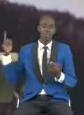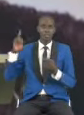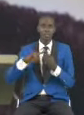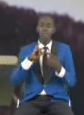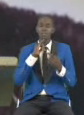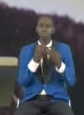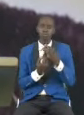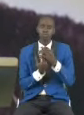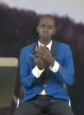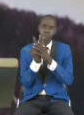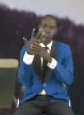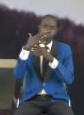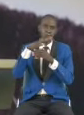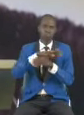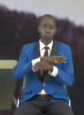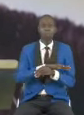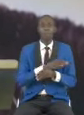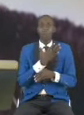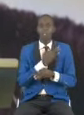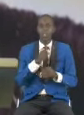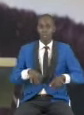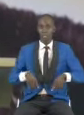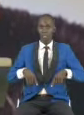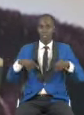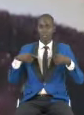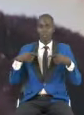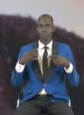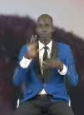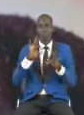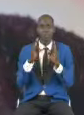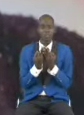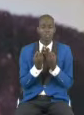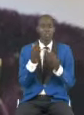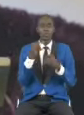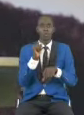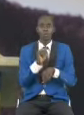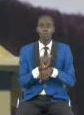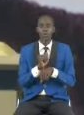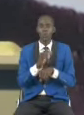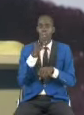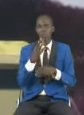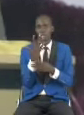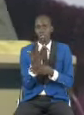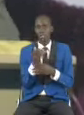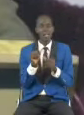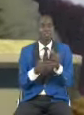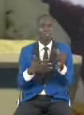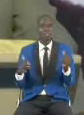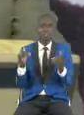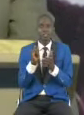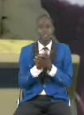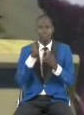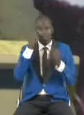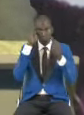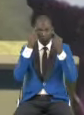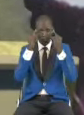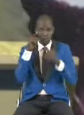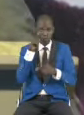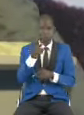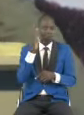Your life, your family, the work of your hand, everything that concerns you will never be the